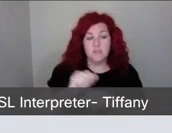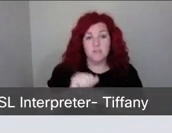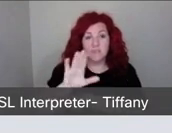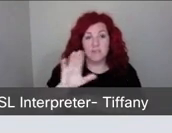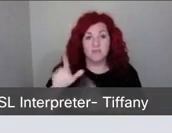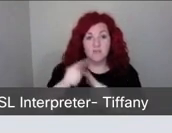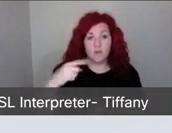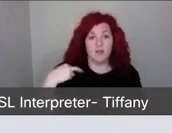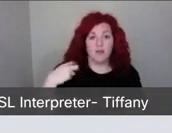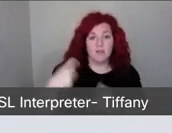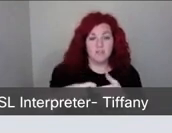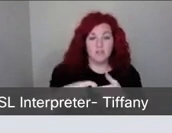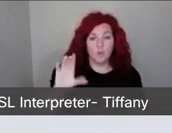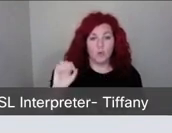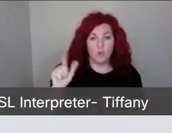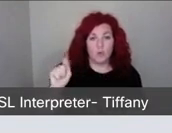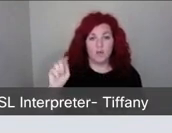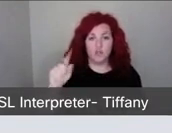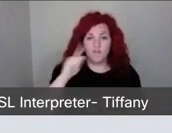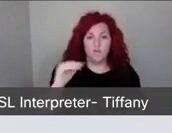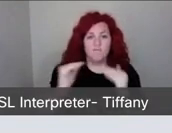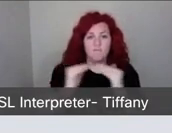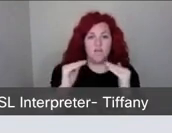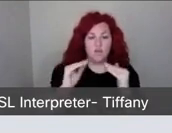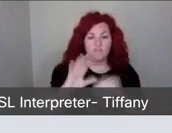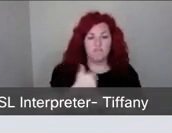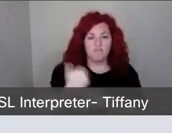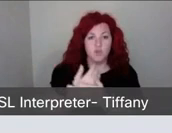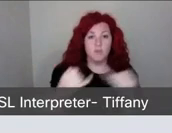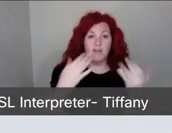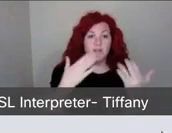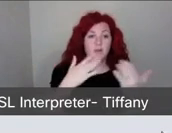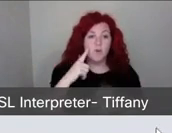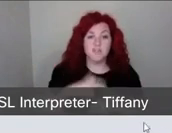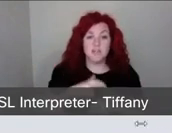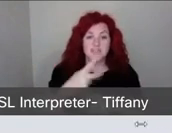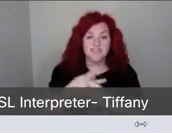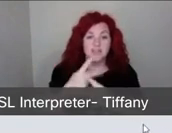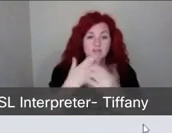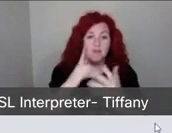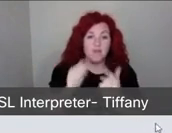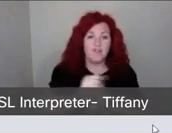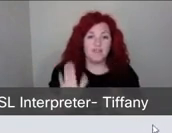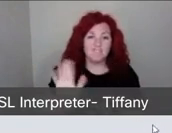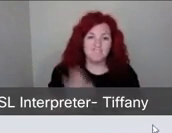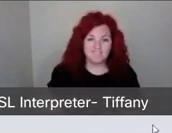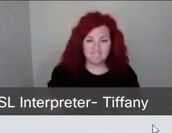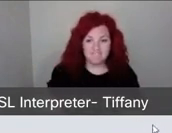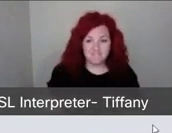Fair Redistricting. Thank you so much for your time, and take care, and thank you for everything.